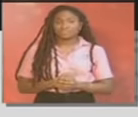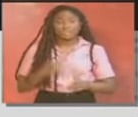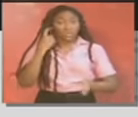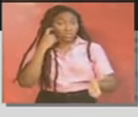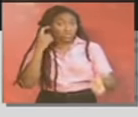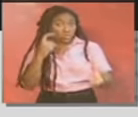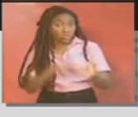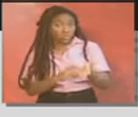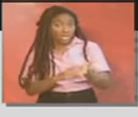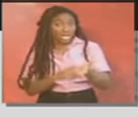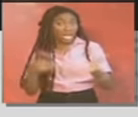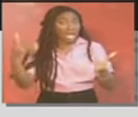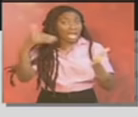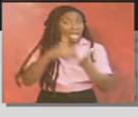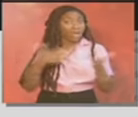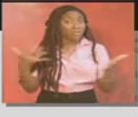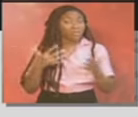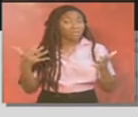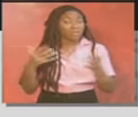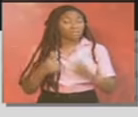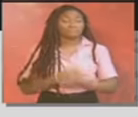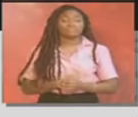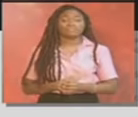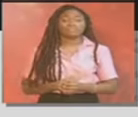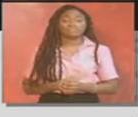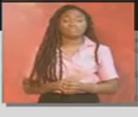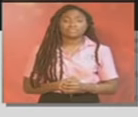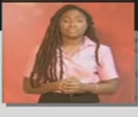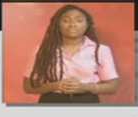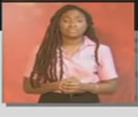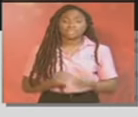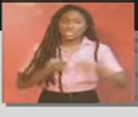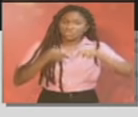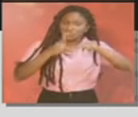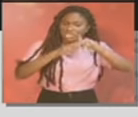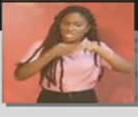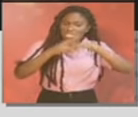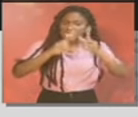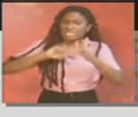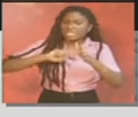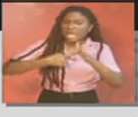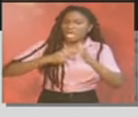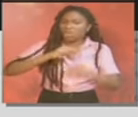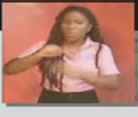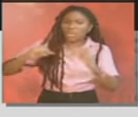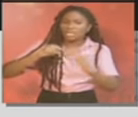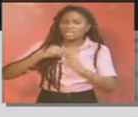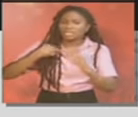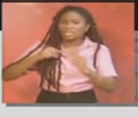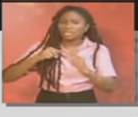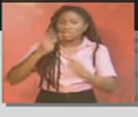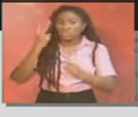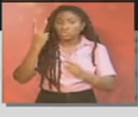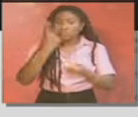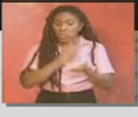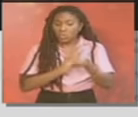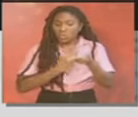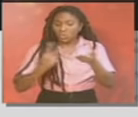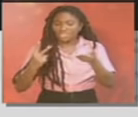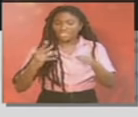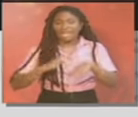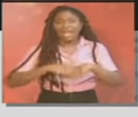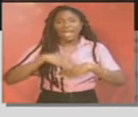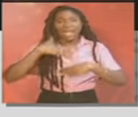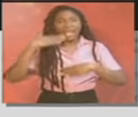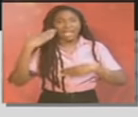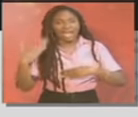on Saturday, is that the overall increase did begin approximately 2 weeks after one of the relaxation